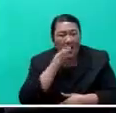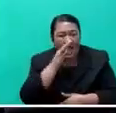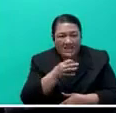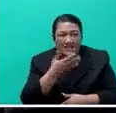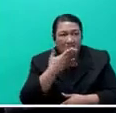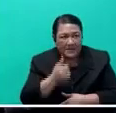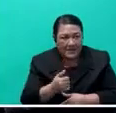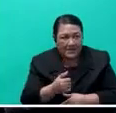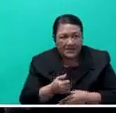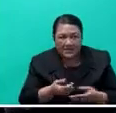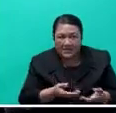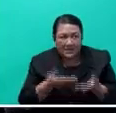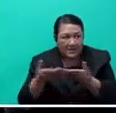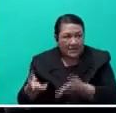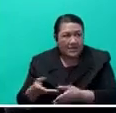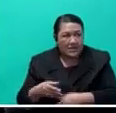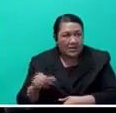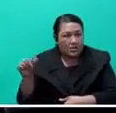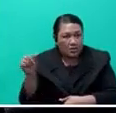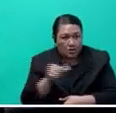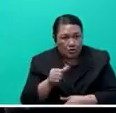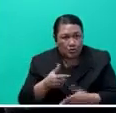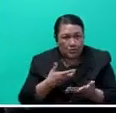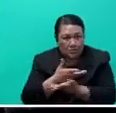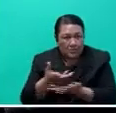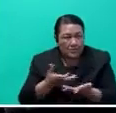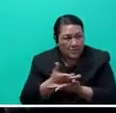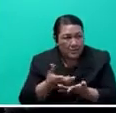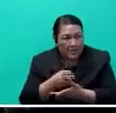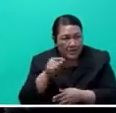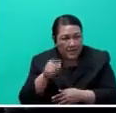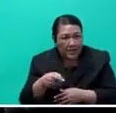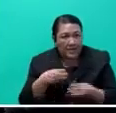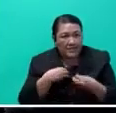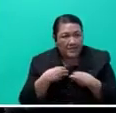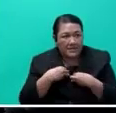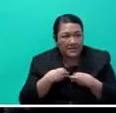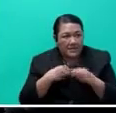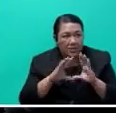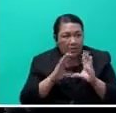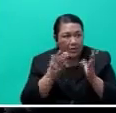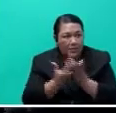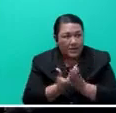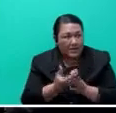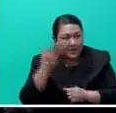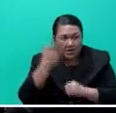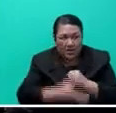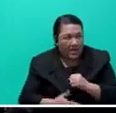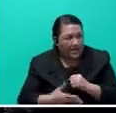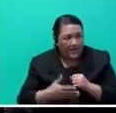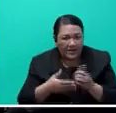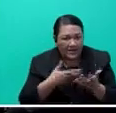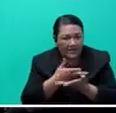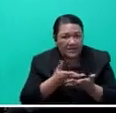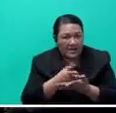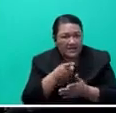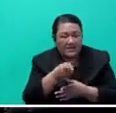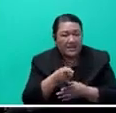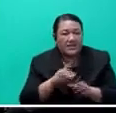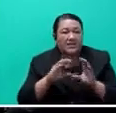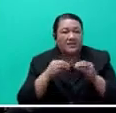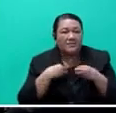should have discussed this at the business committee. Yeah, we never discussed